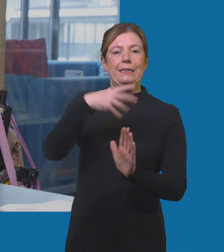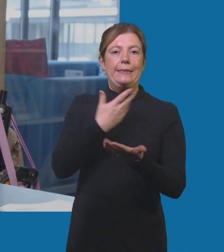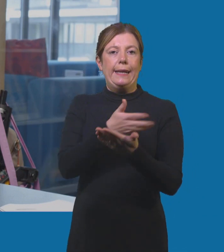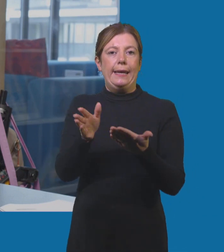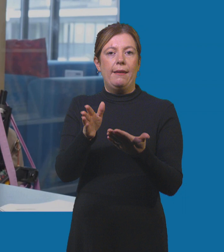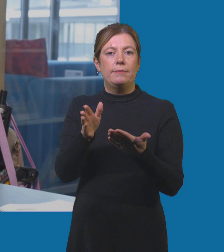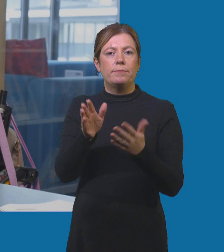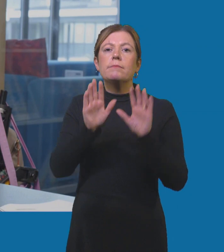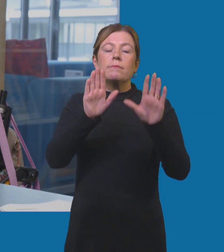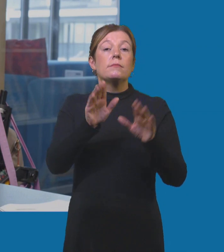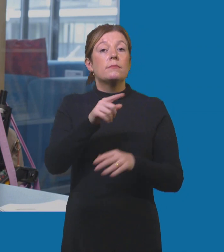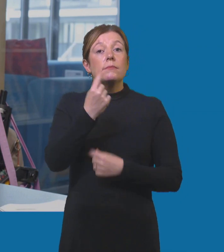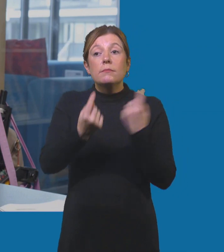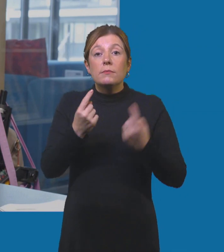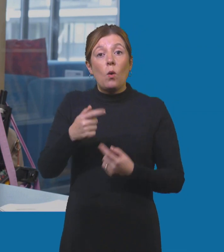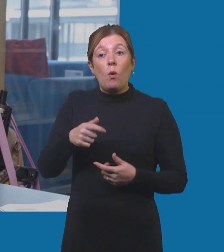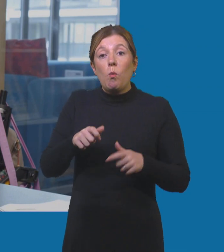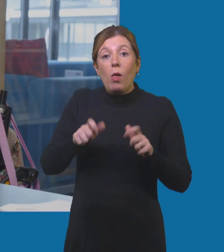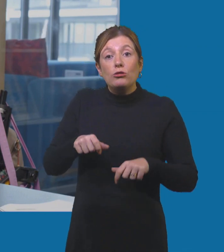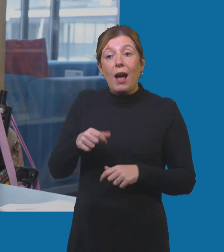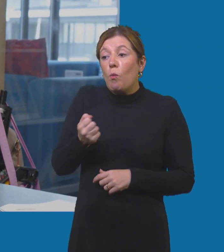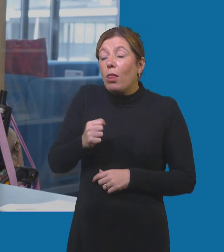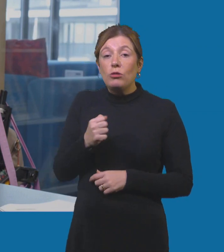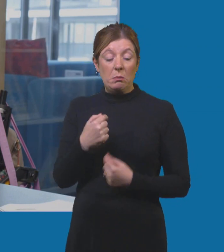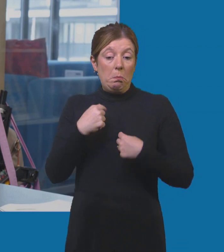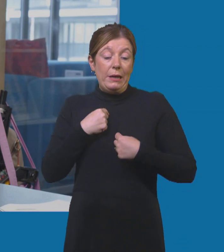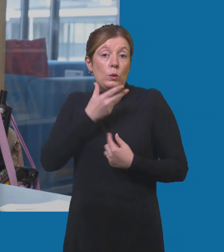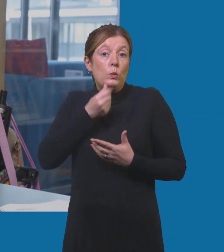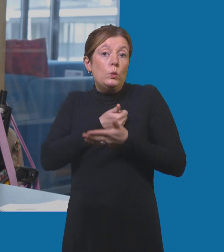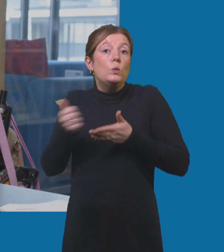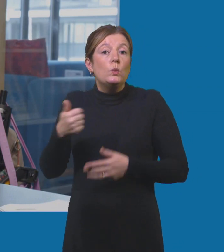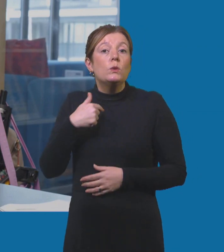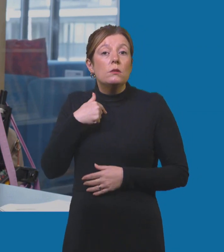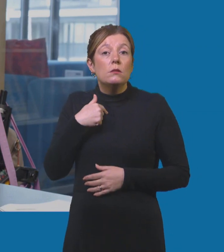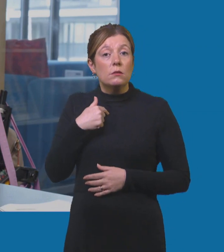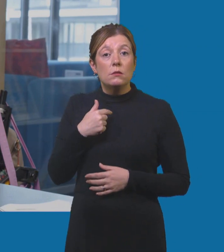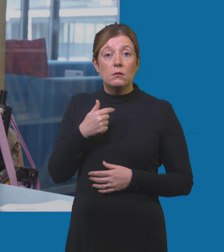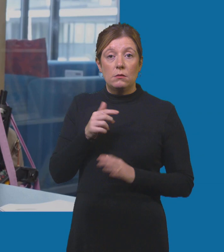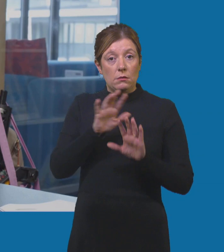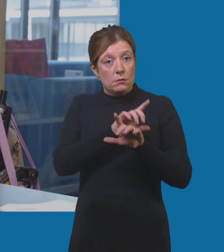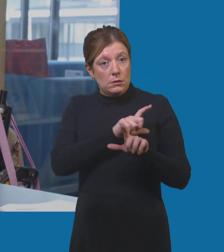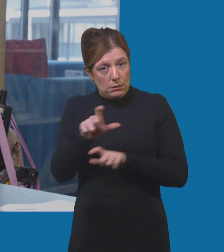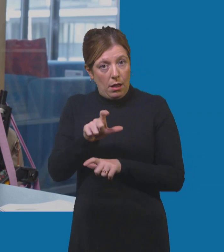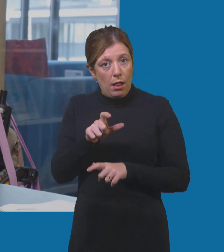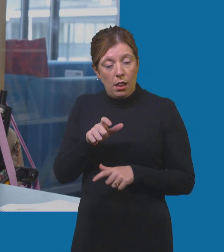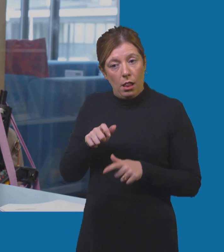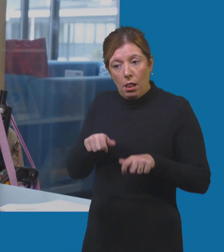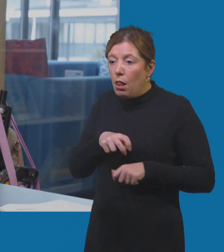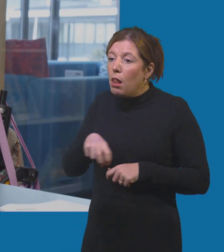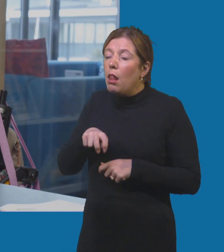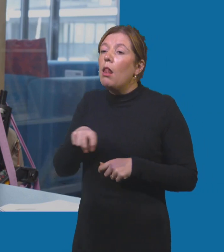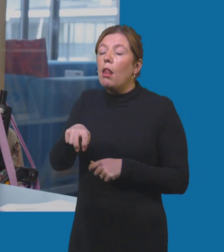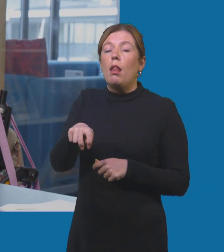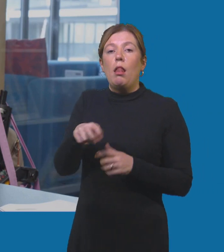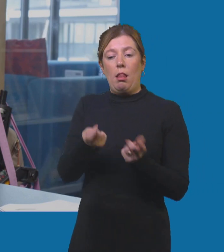for balance, even if you were in a wheelchair, me as a full-time wheelchair user, even if you went up in a wheelchair, that is absolutely still valid as well. Because we know that there'll be a